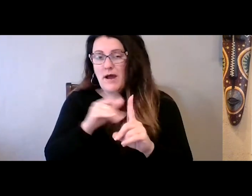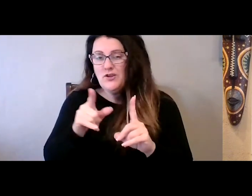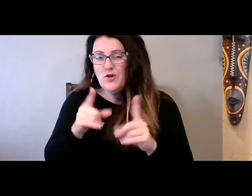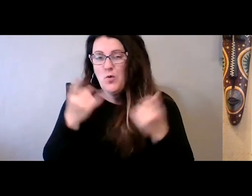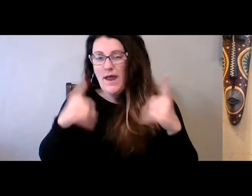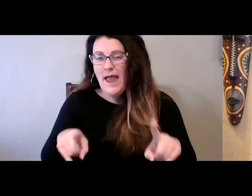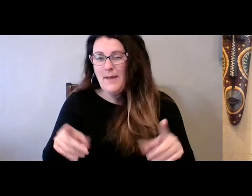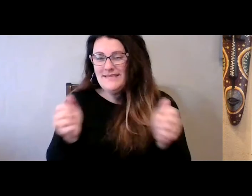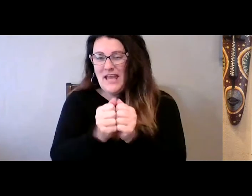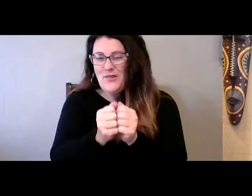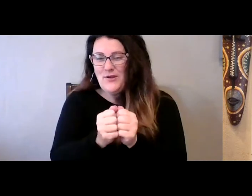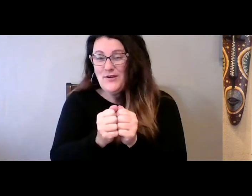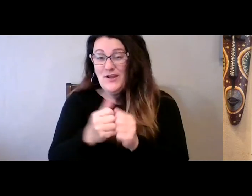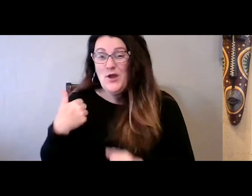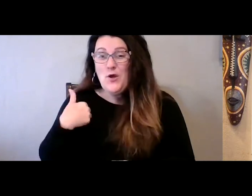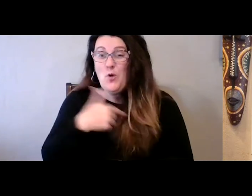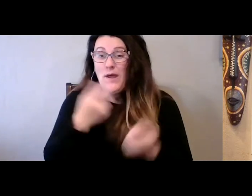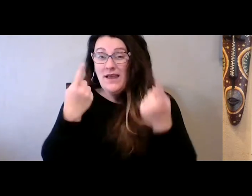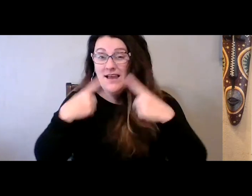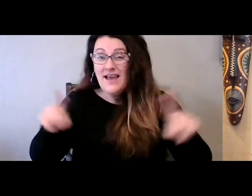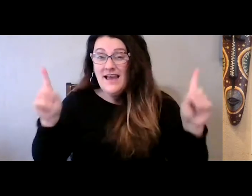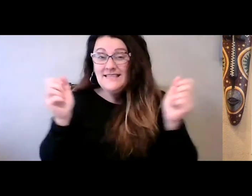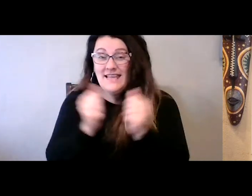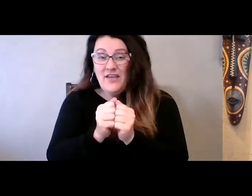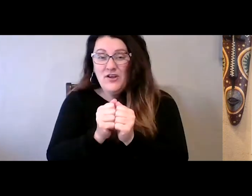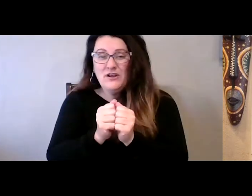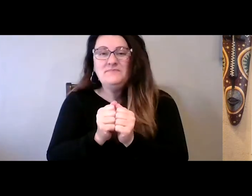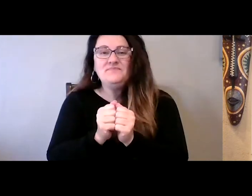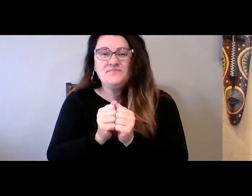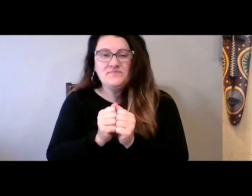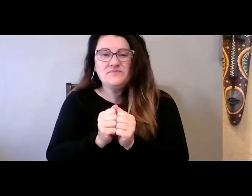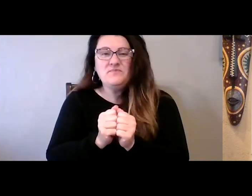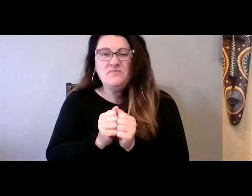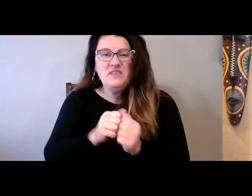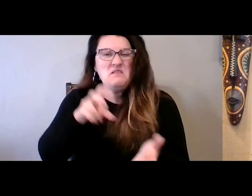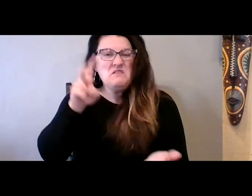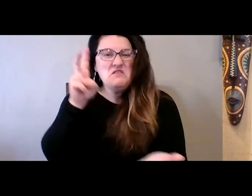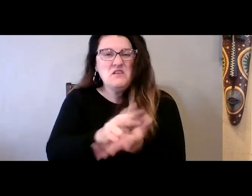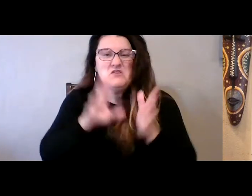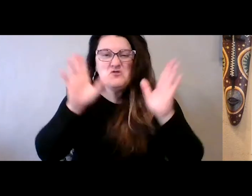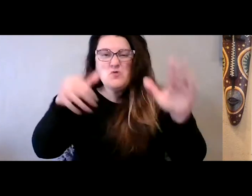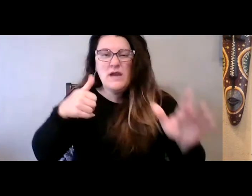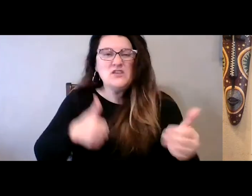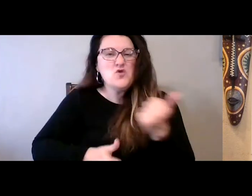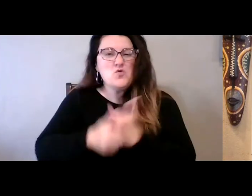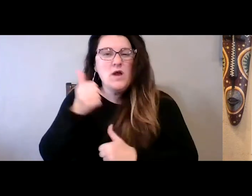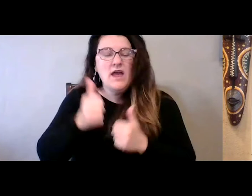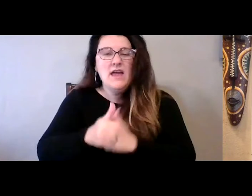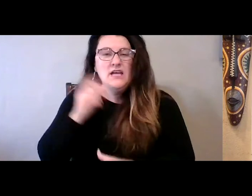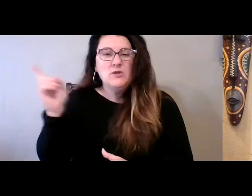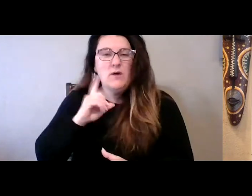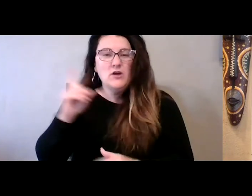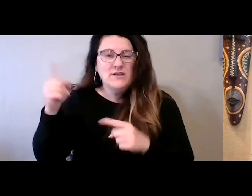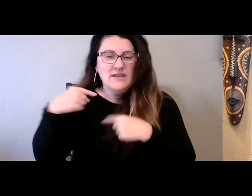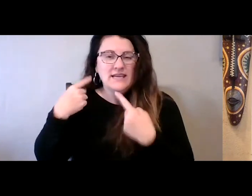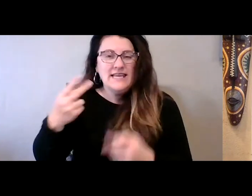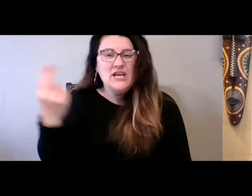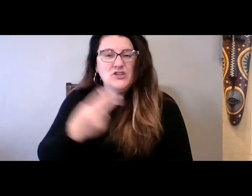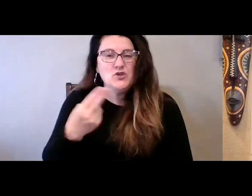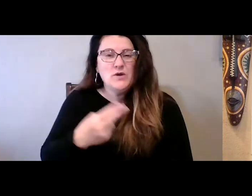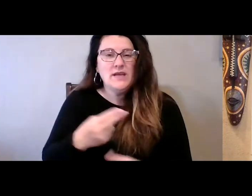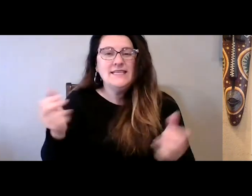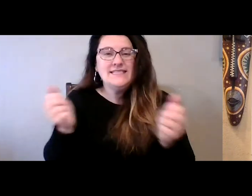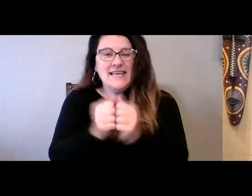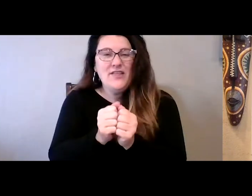together. What we did together was defeated one of the greatest threats to democracy in modern history. What we did together was